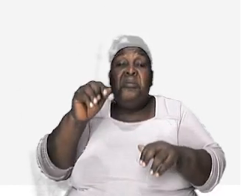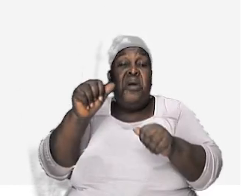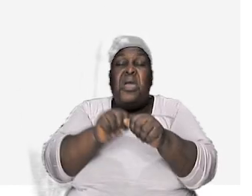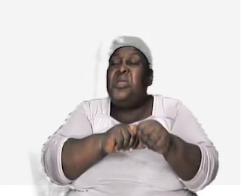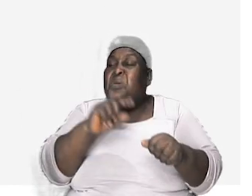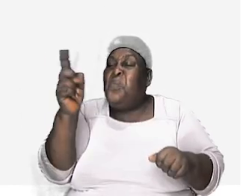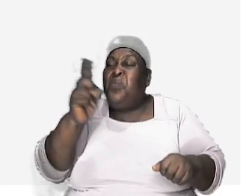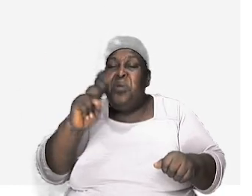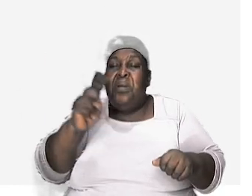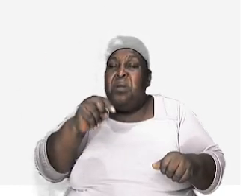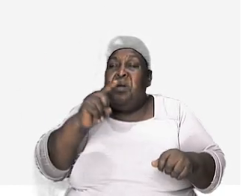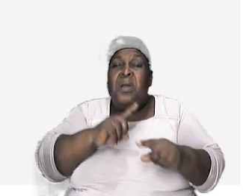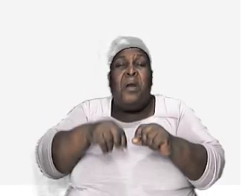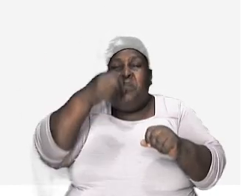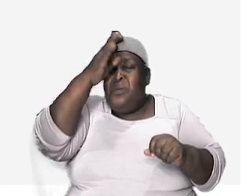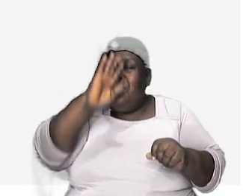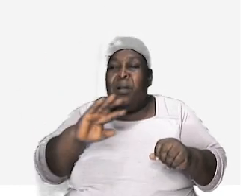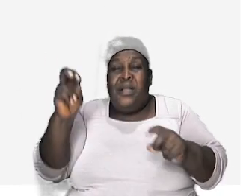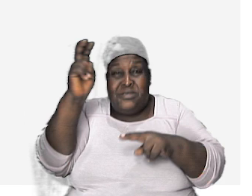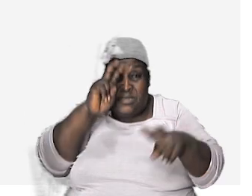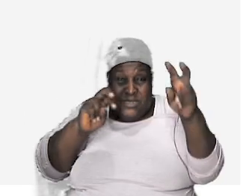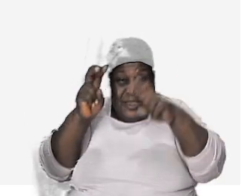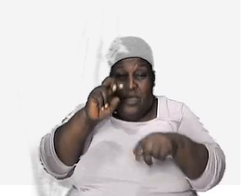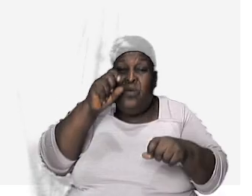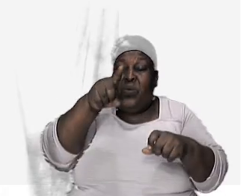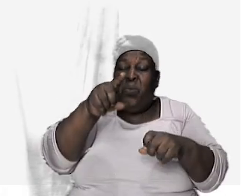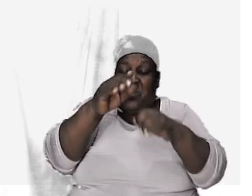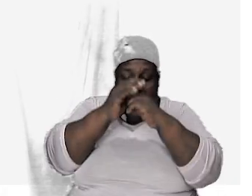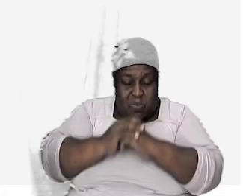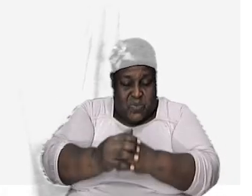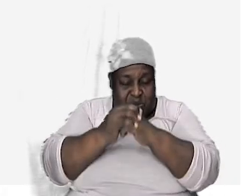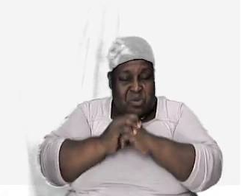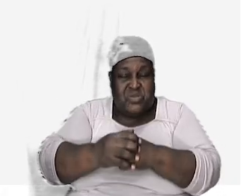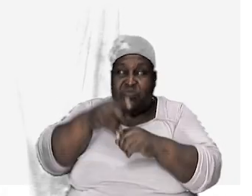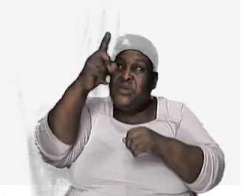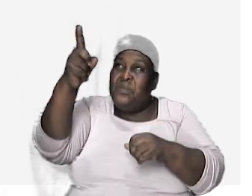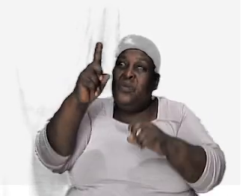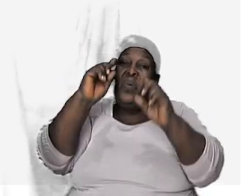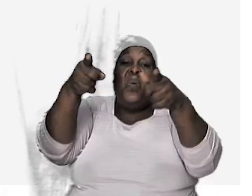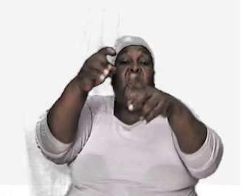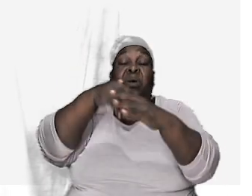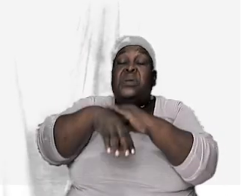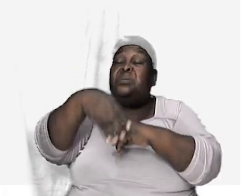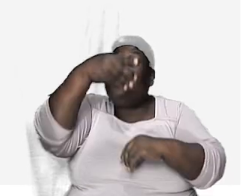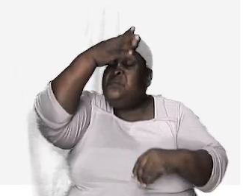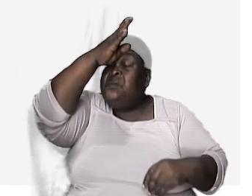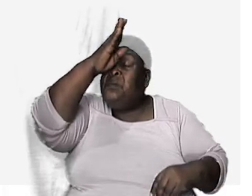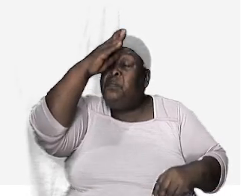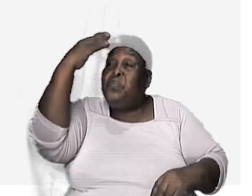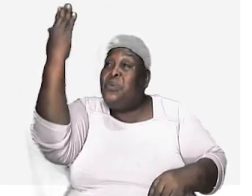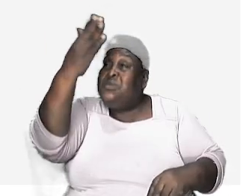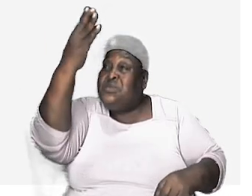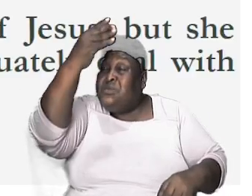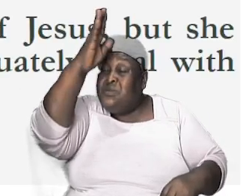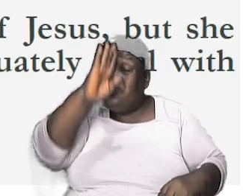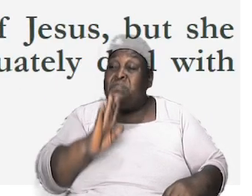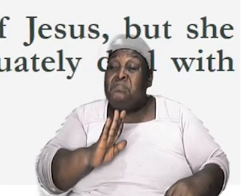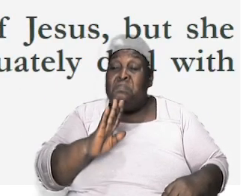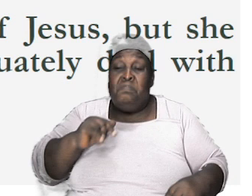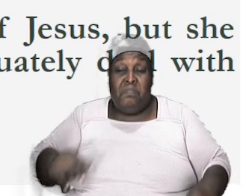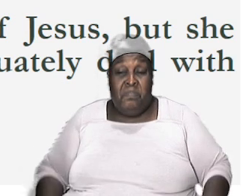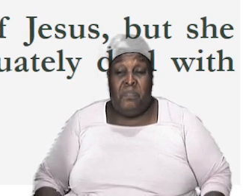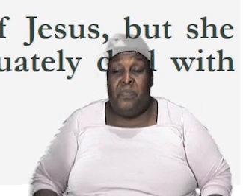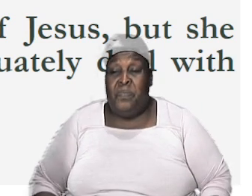you to worship him, to get into his presence. So the woman made a very important point after Jesus enlightened